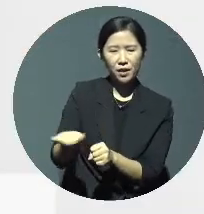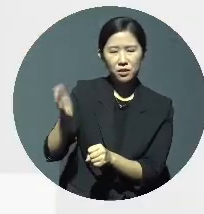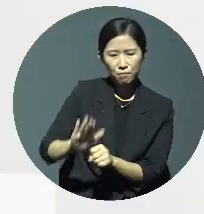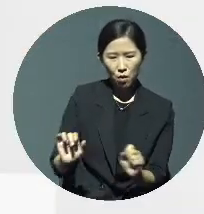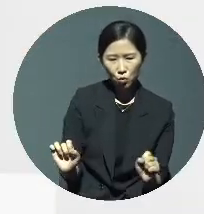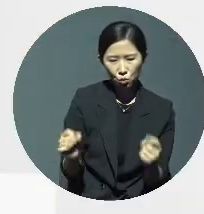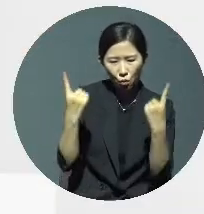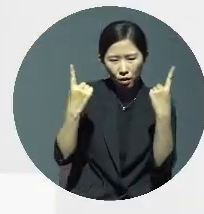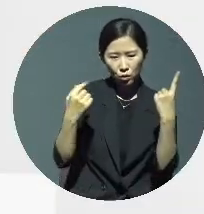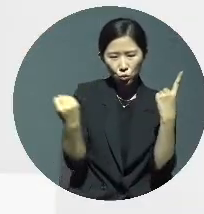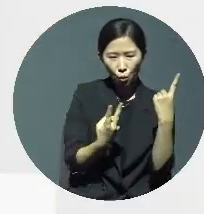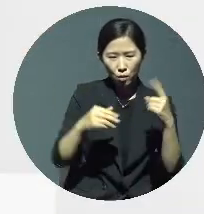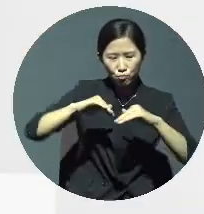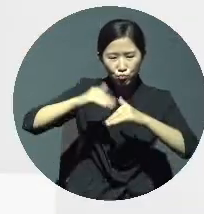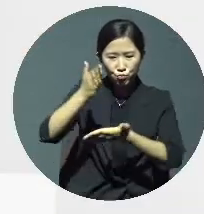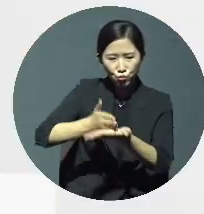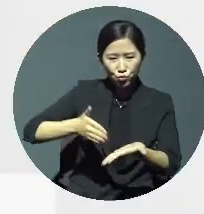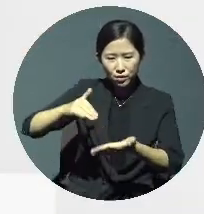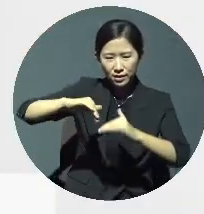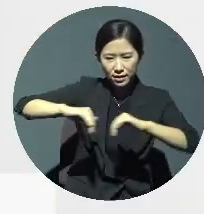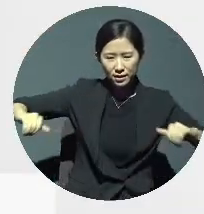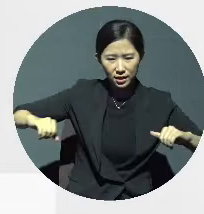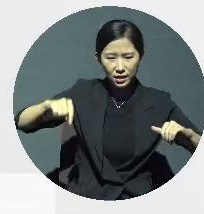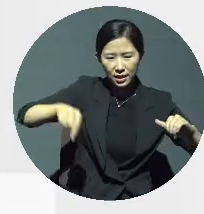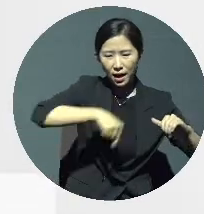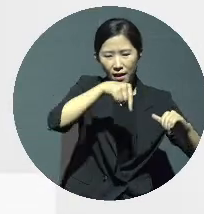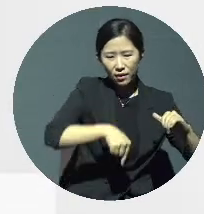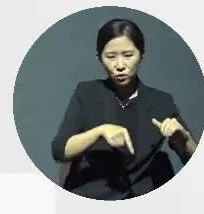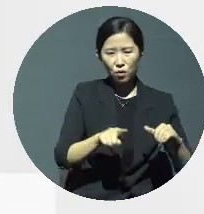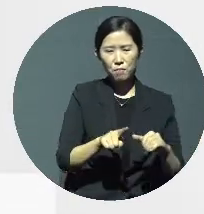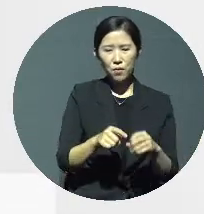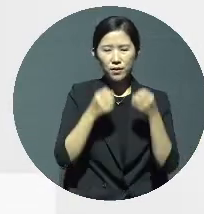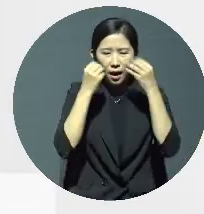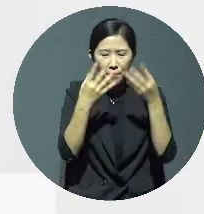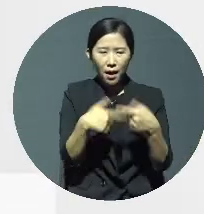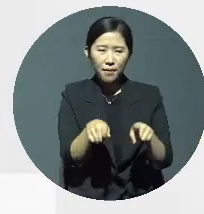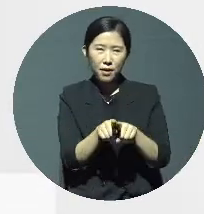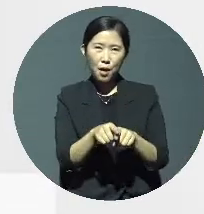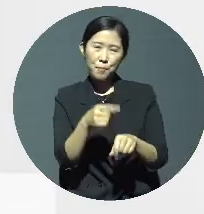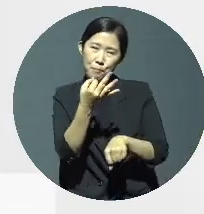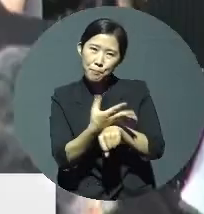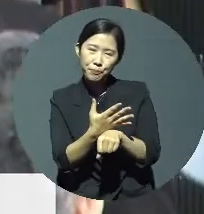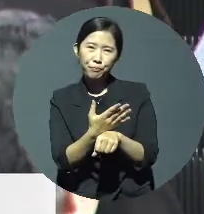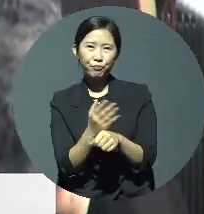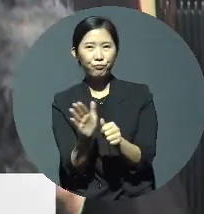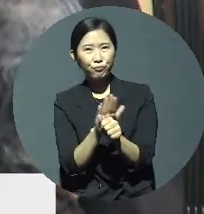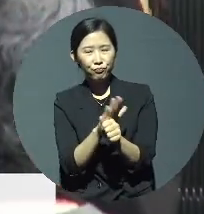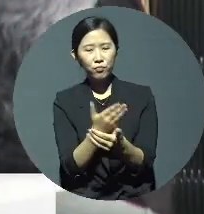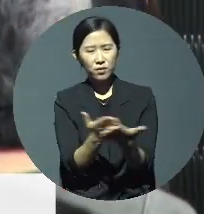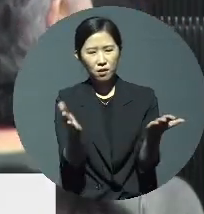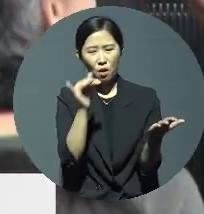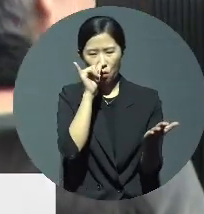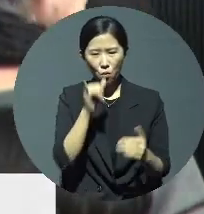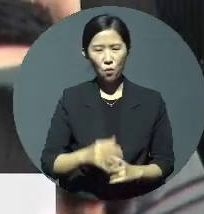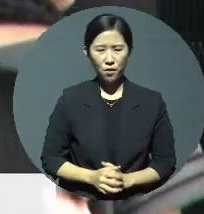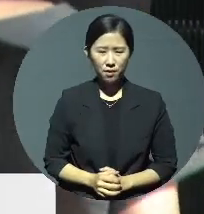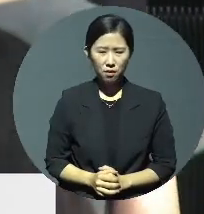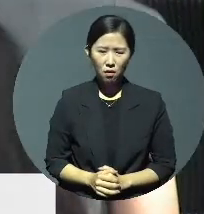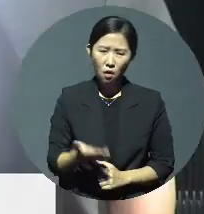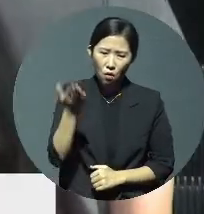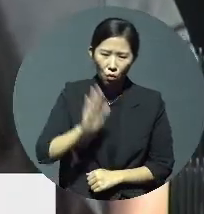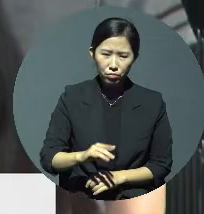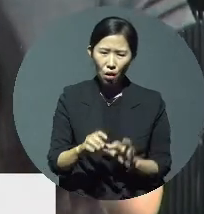also allowing a great deal of separation. And the irony is this concept was something we worked on pre-COVID, but became much